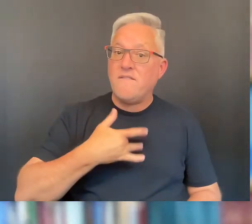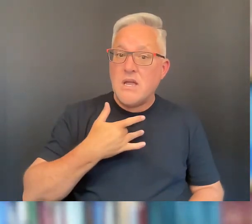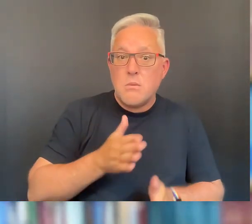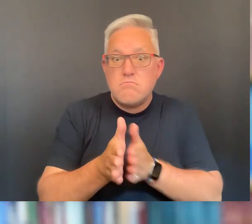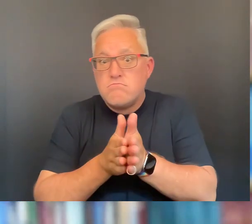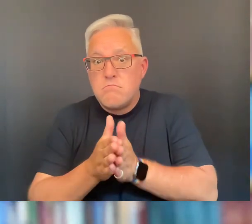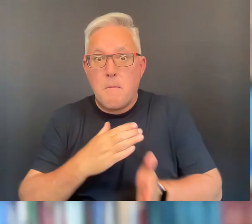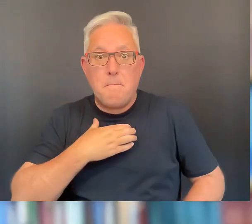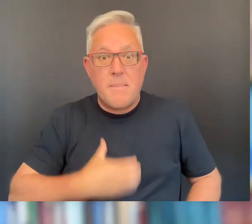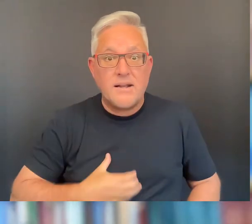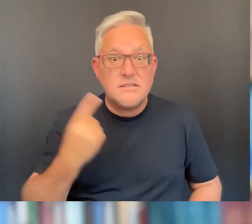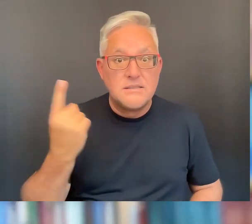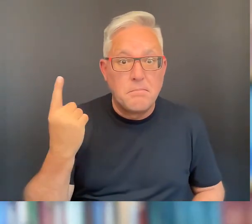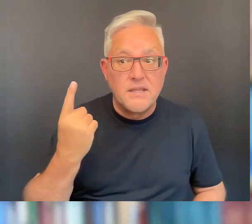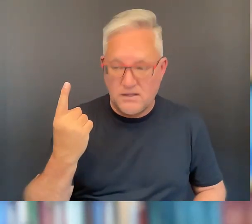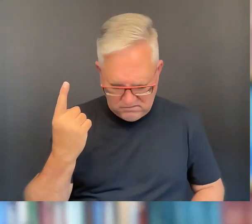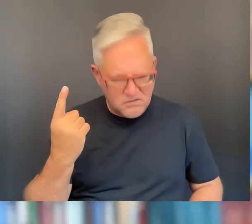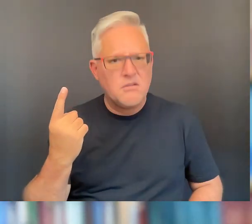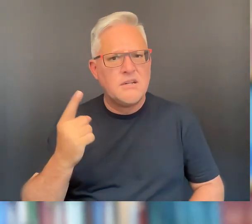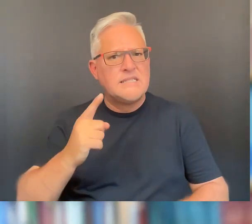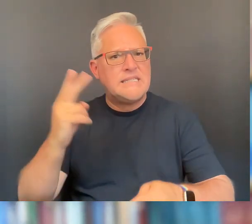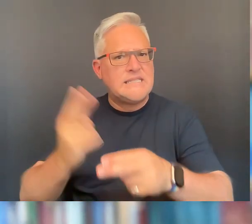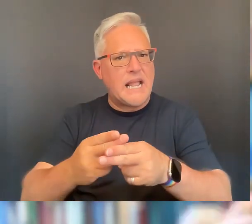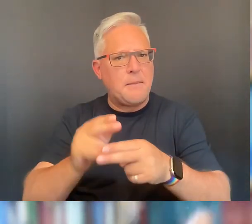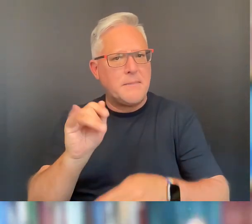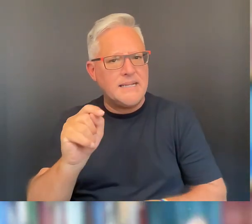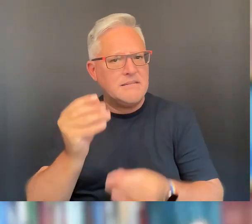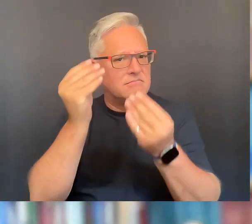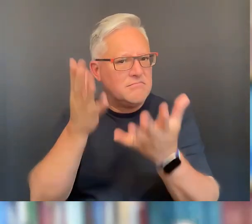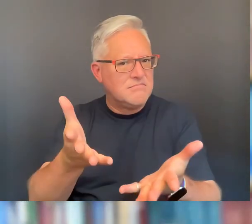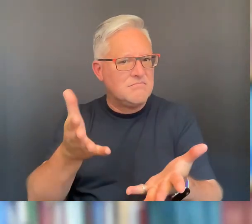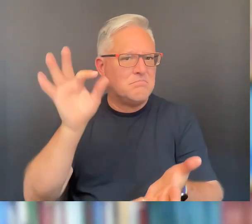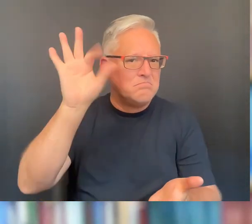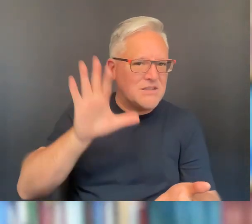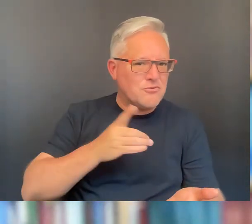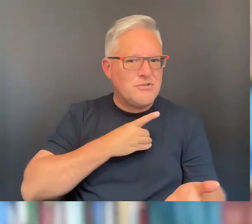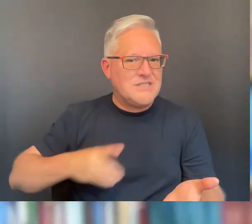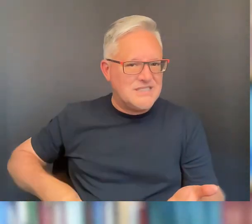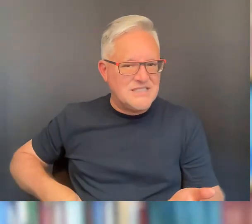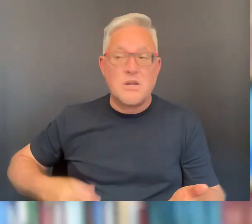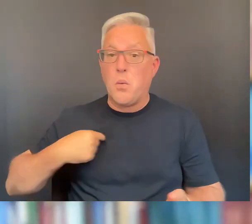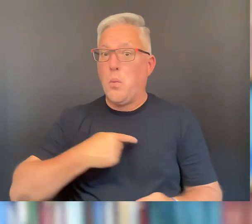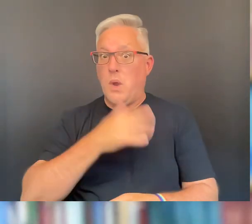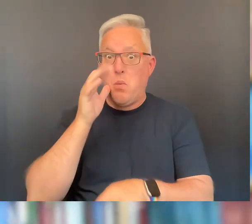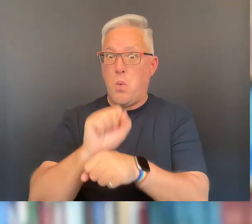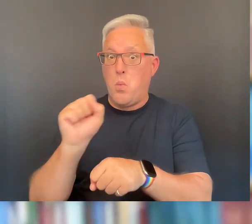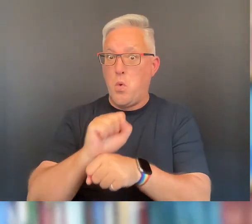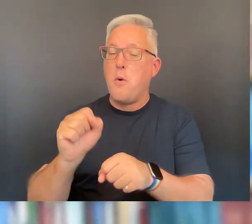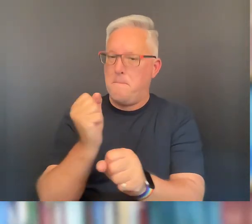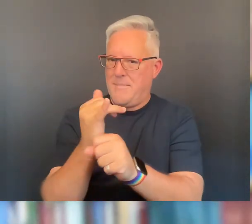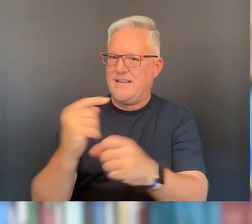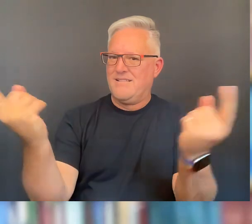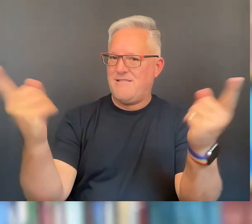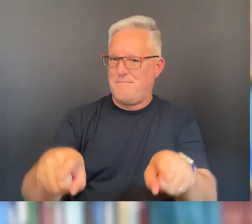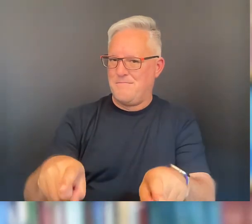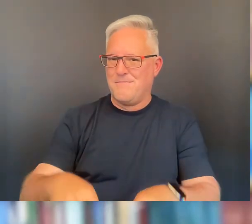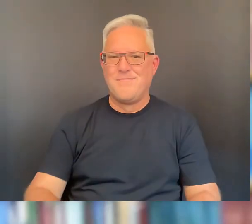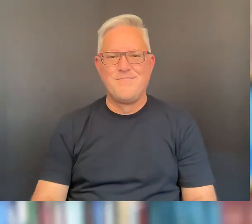name it, and there will be folks within your congregation, within the synod, who will work to make that a reality.